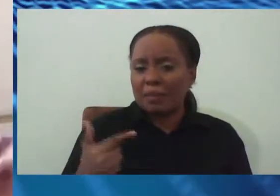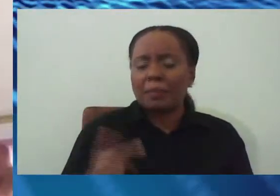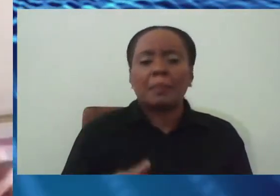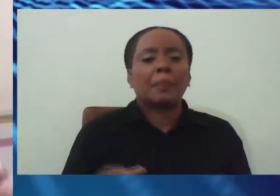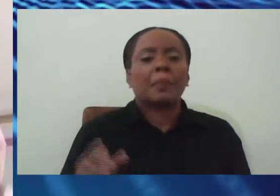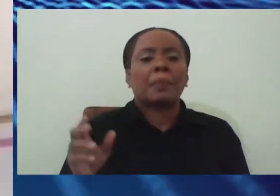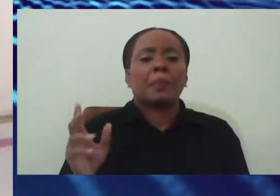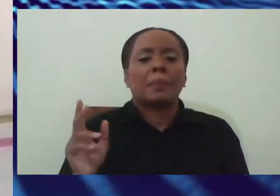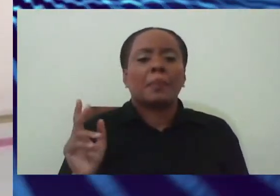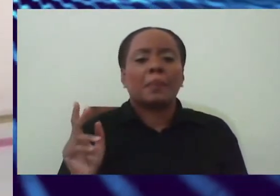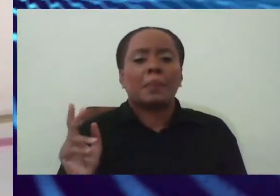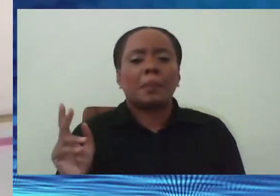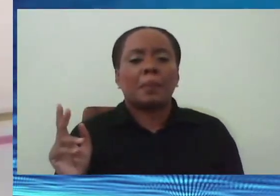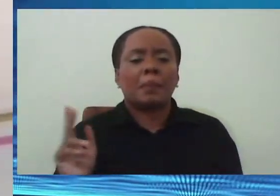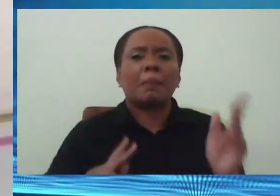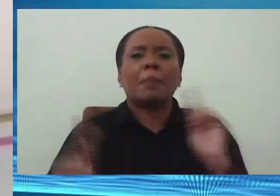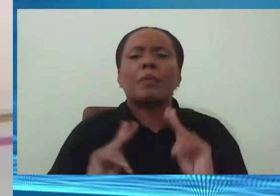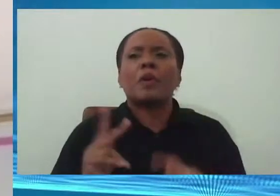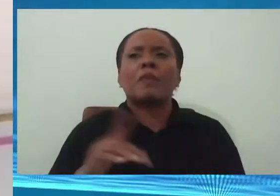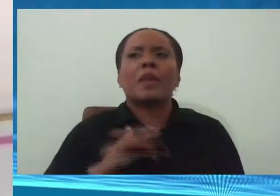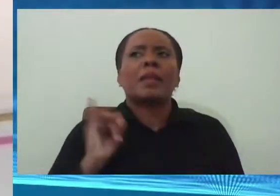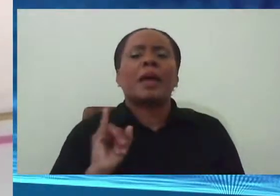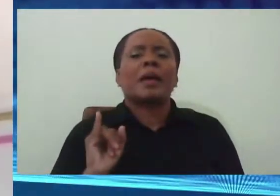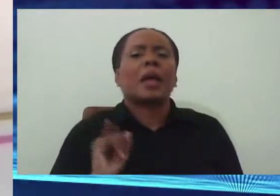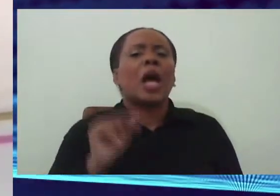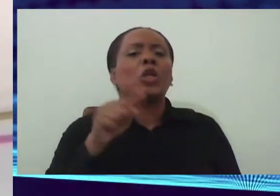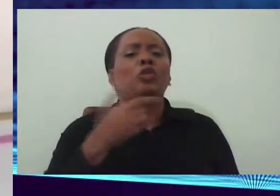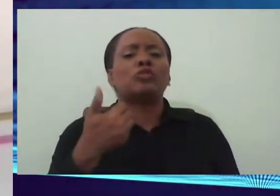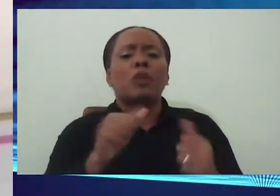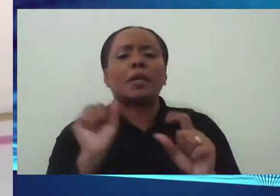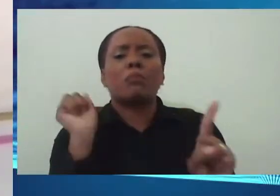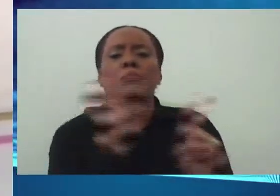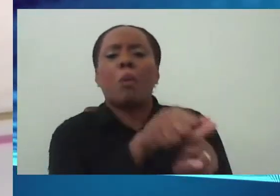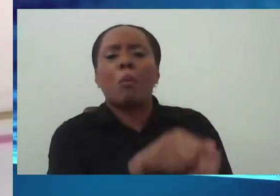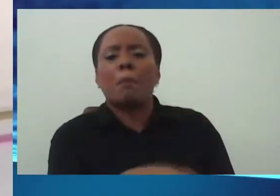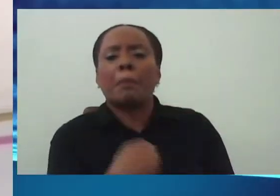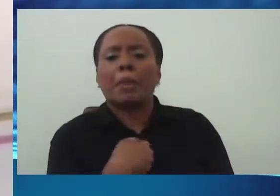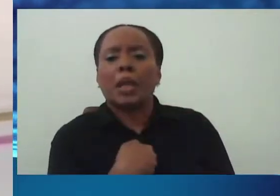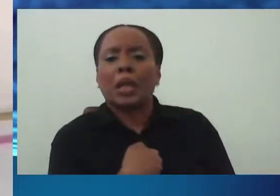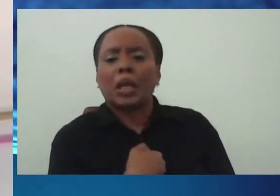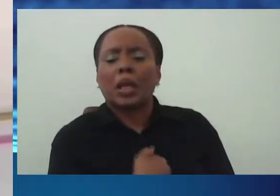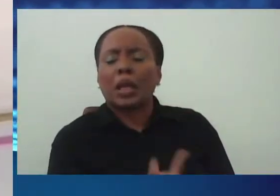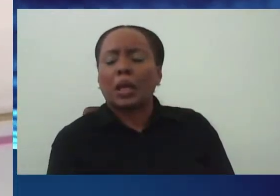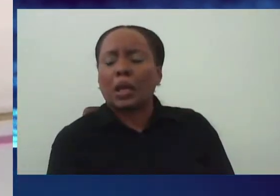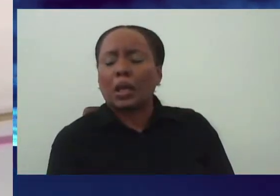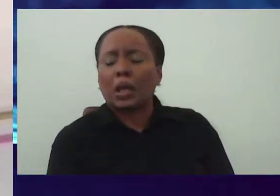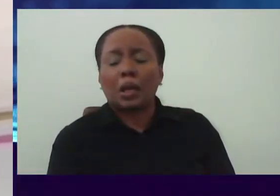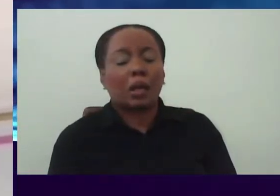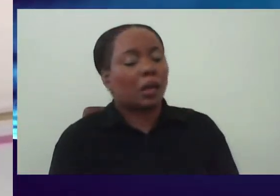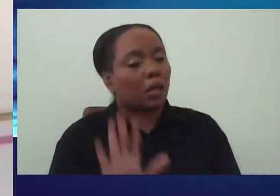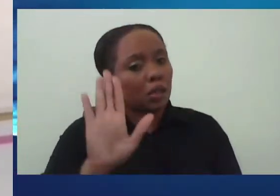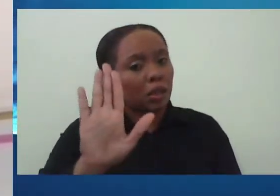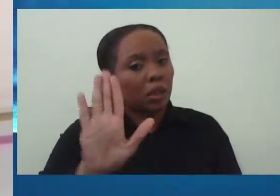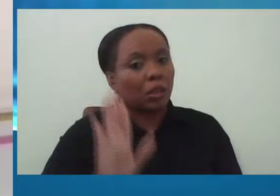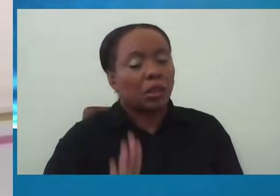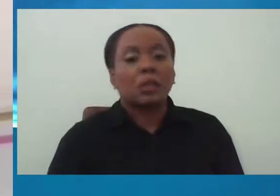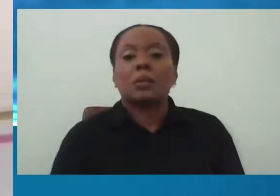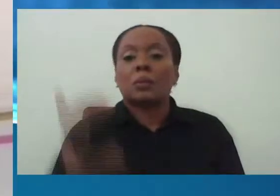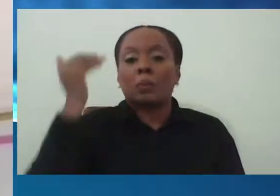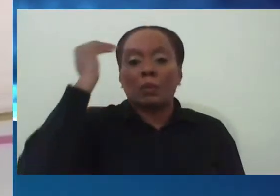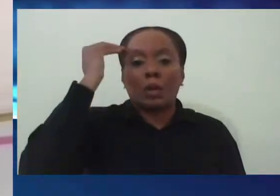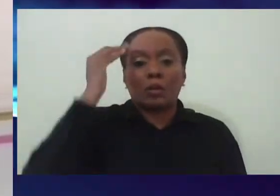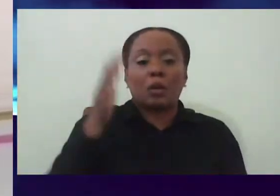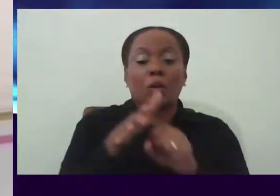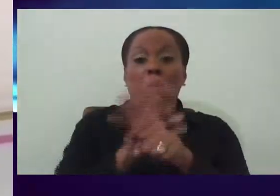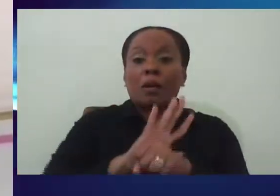being quote unquote duped. So I just want to highlight a couple of things. We know that coronavirus exists. It's amazing to me